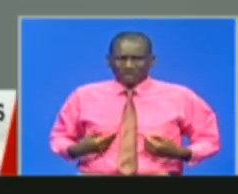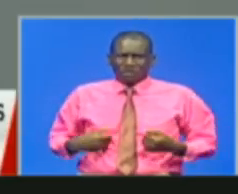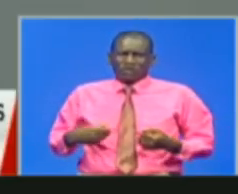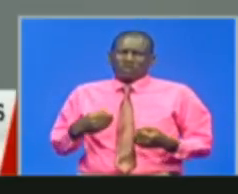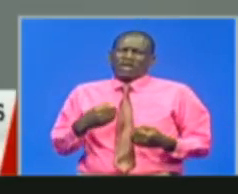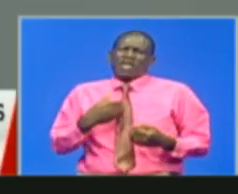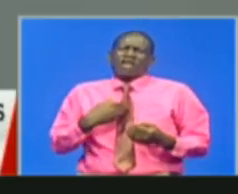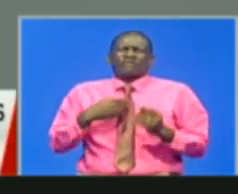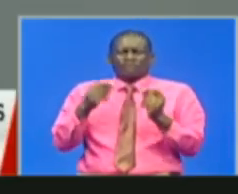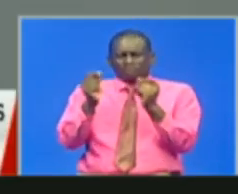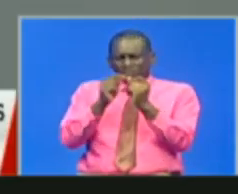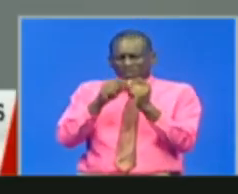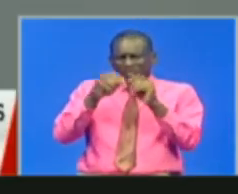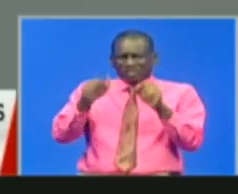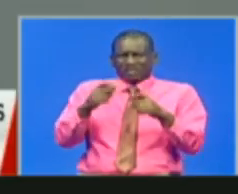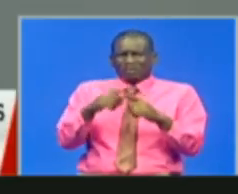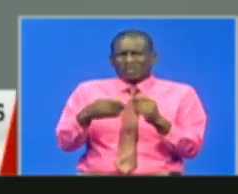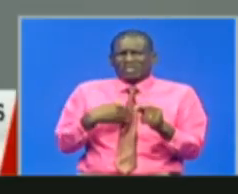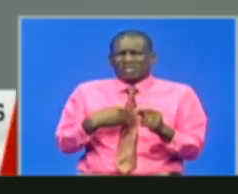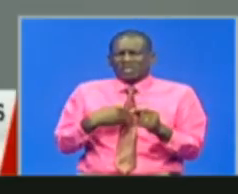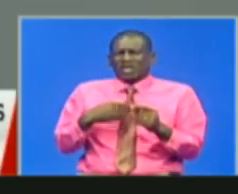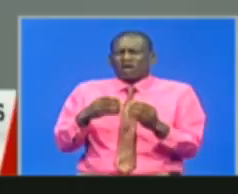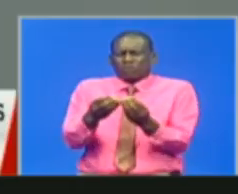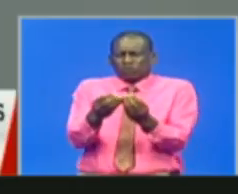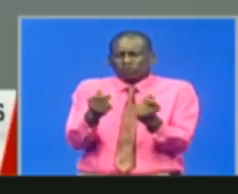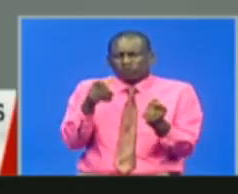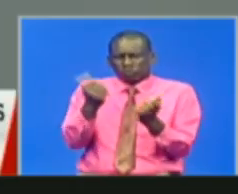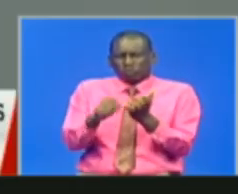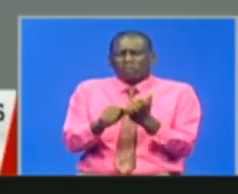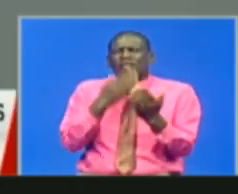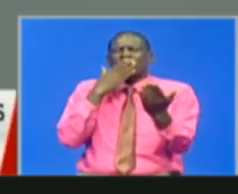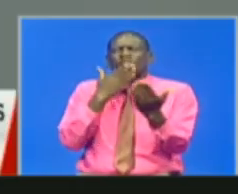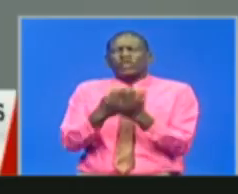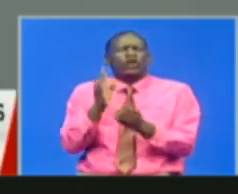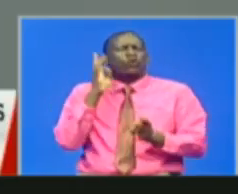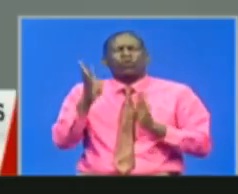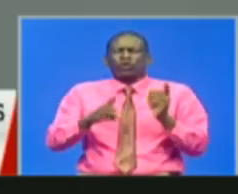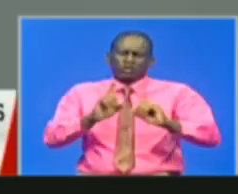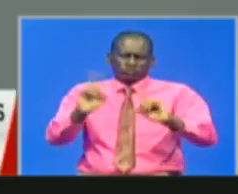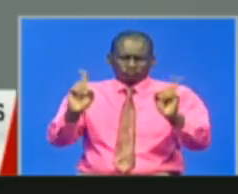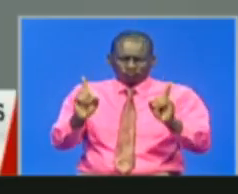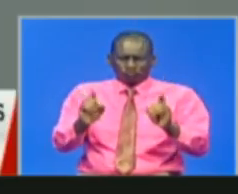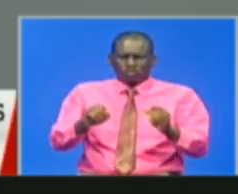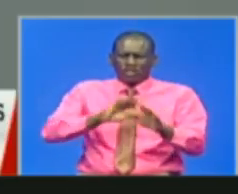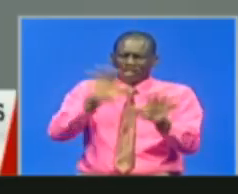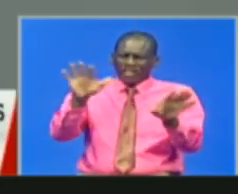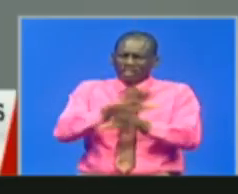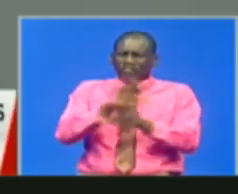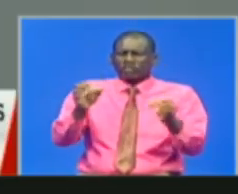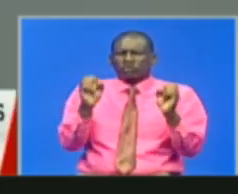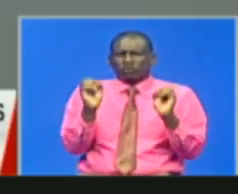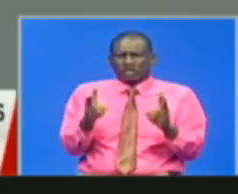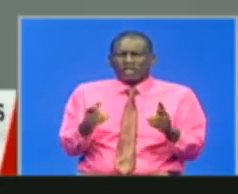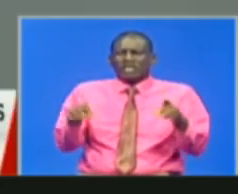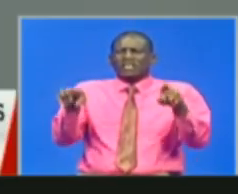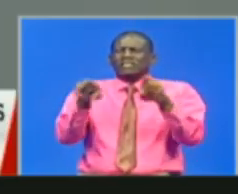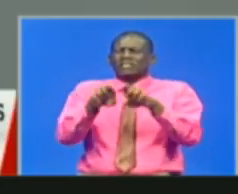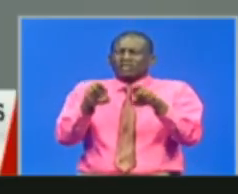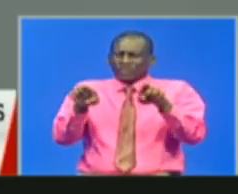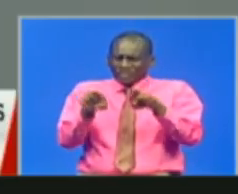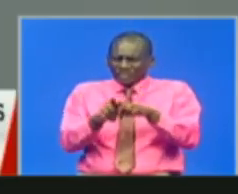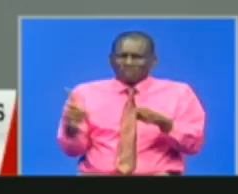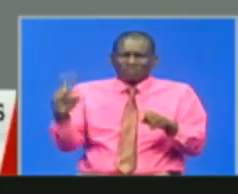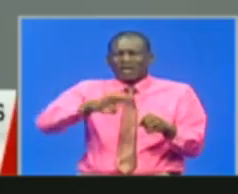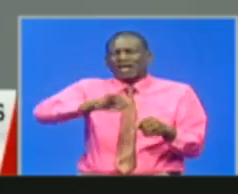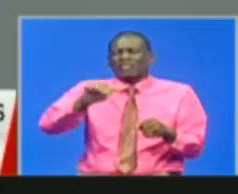pain, but I'm going to have it done with. Thanks. Do not worry too much. All will be okay." Still on the same day,